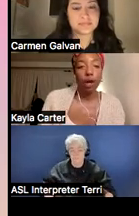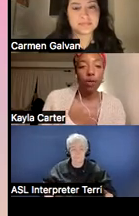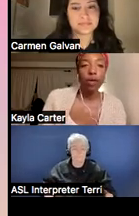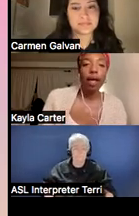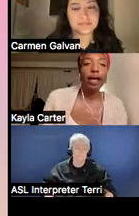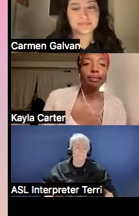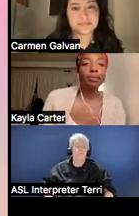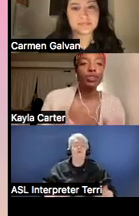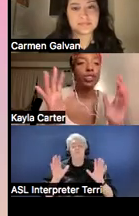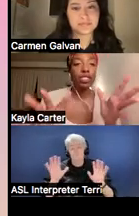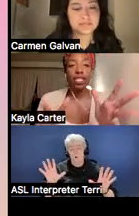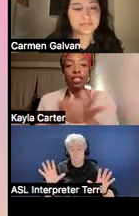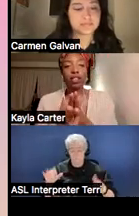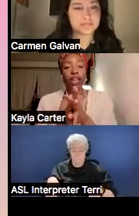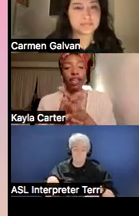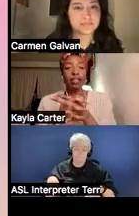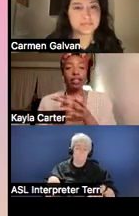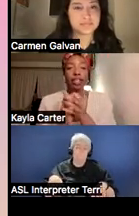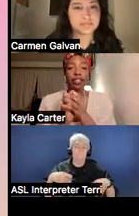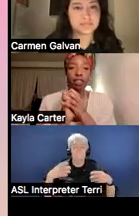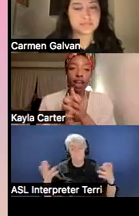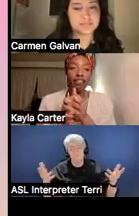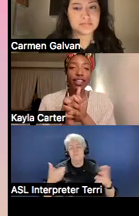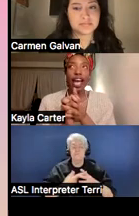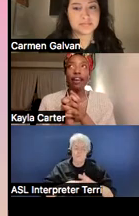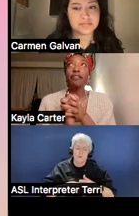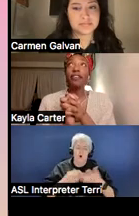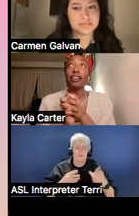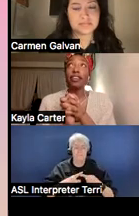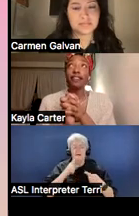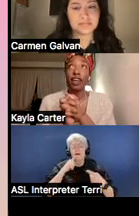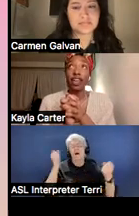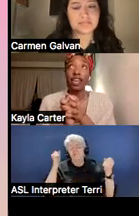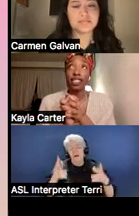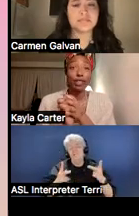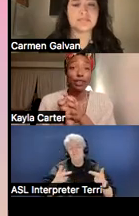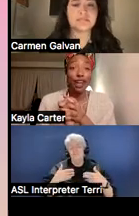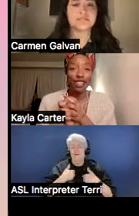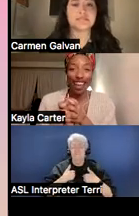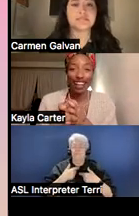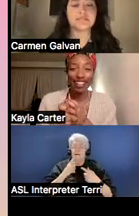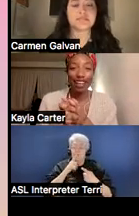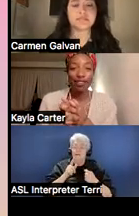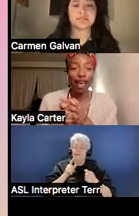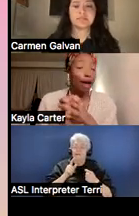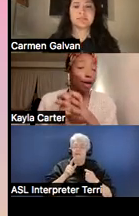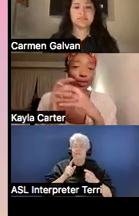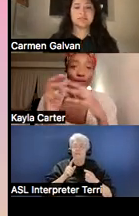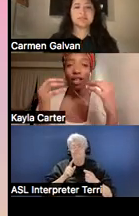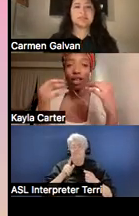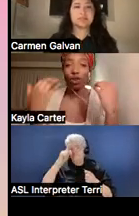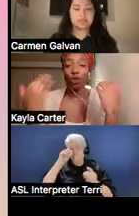So just to start getting into things, a lot of us have very specific understandings of